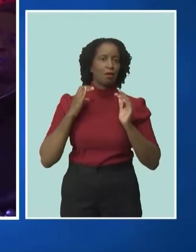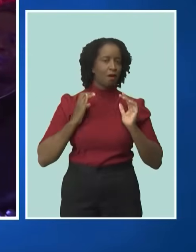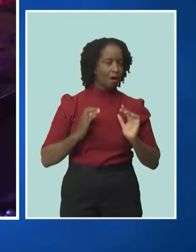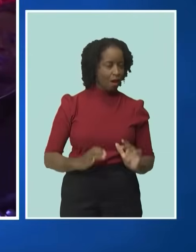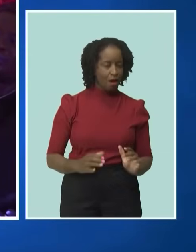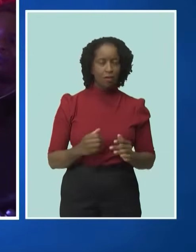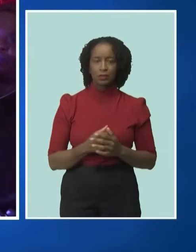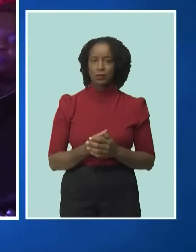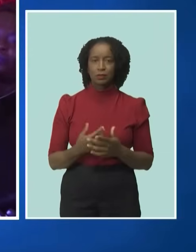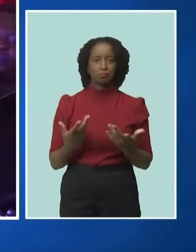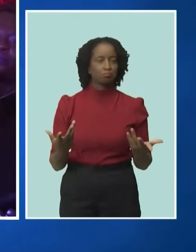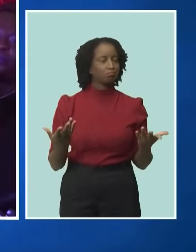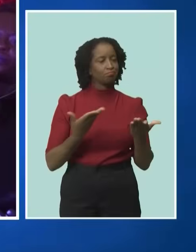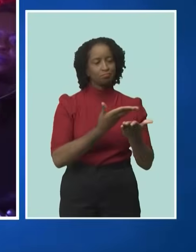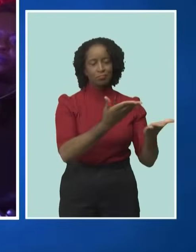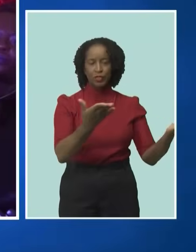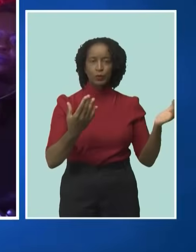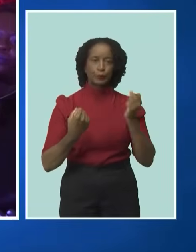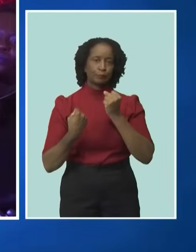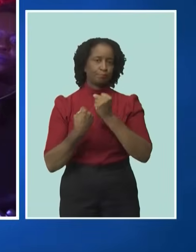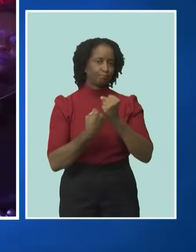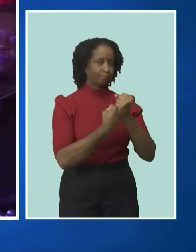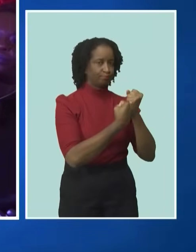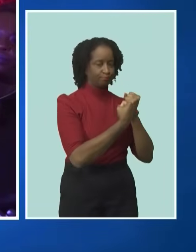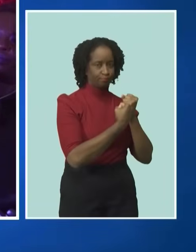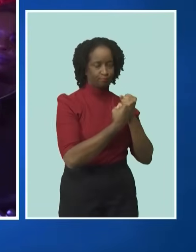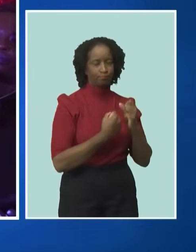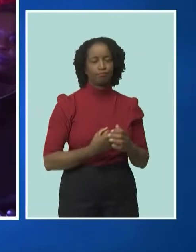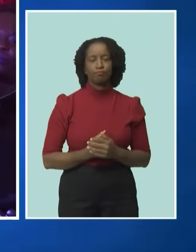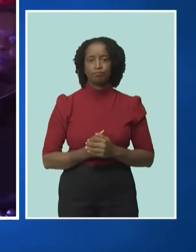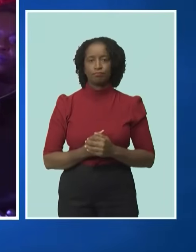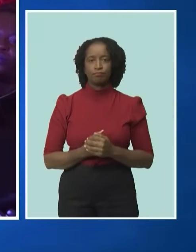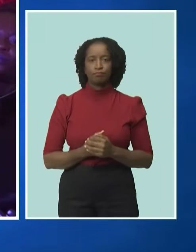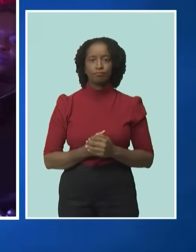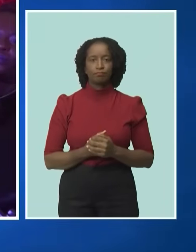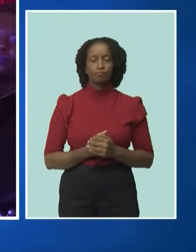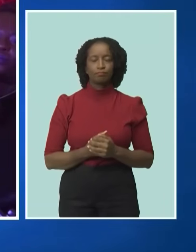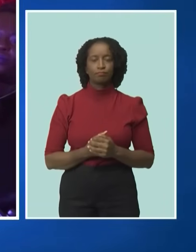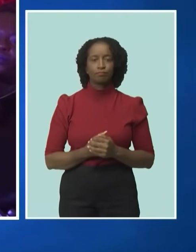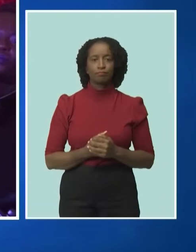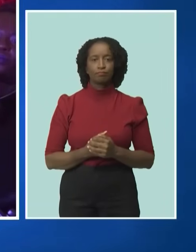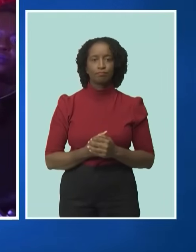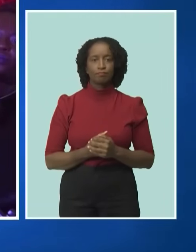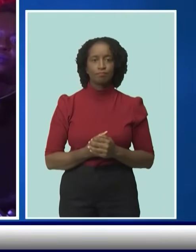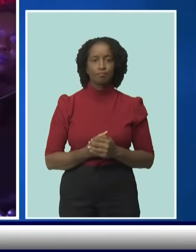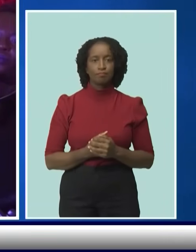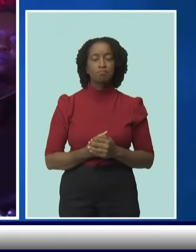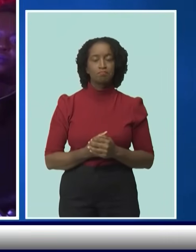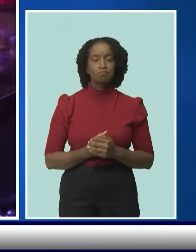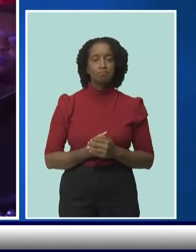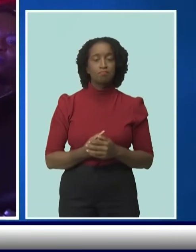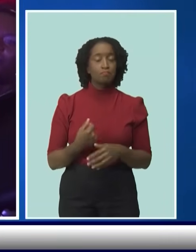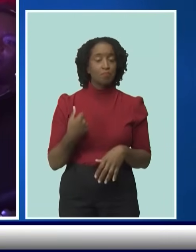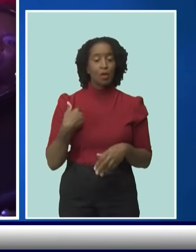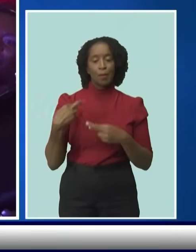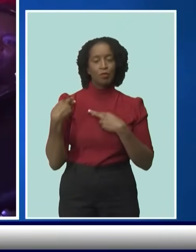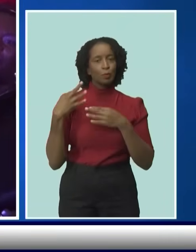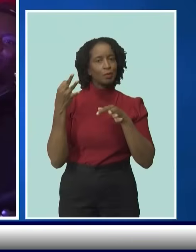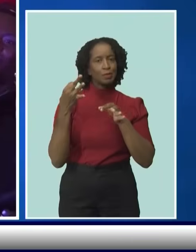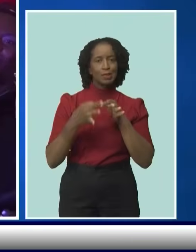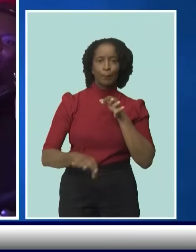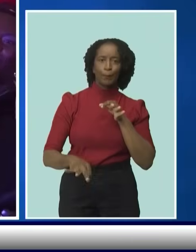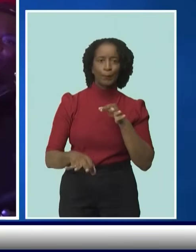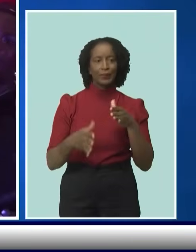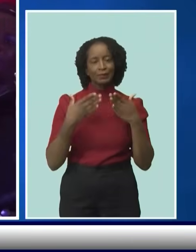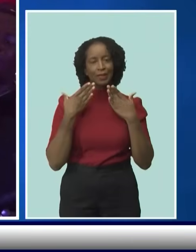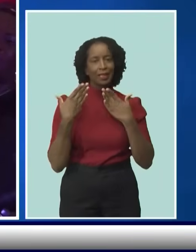not have done this without your support. So, as my task is simple, I thank you. And I